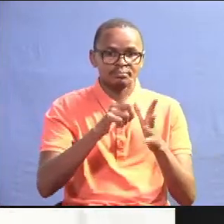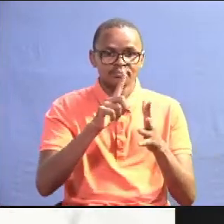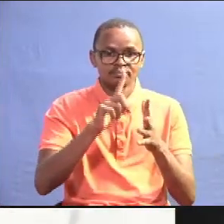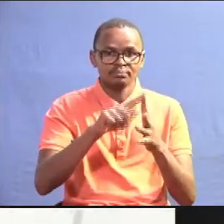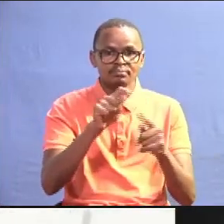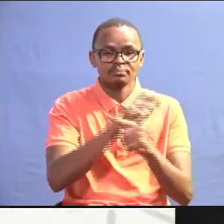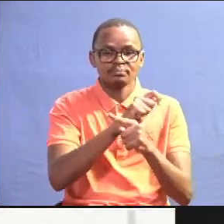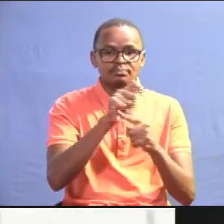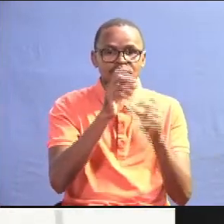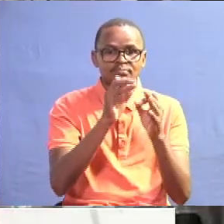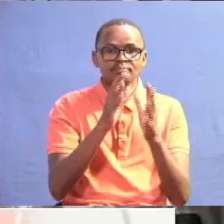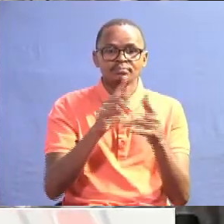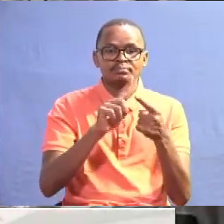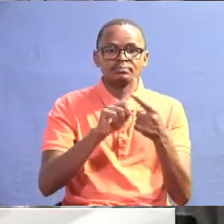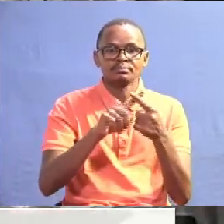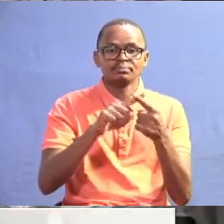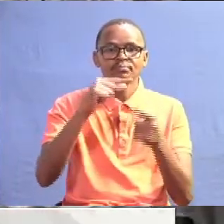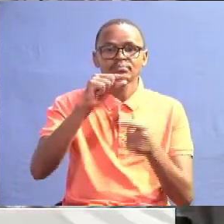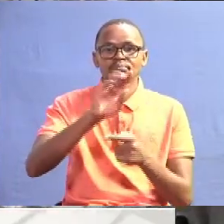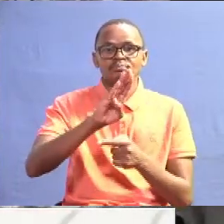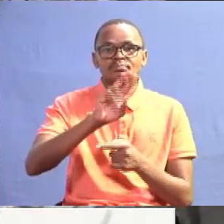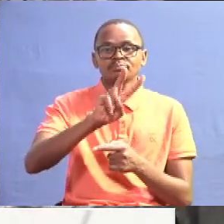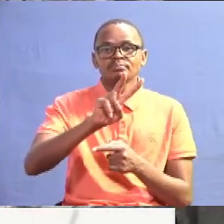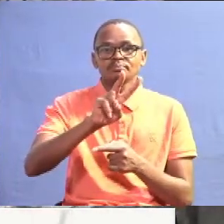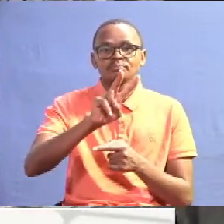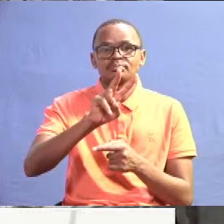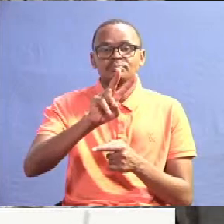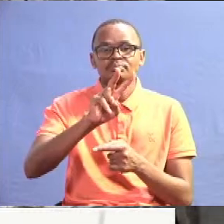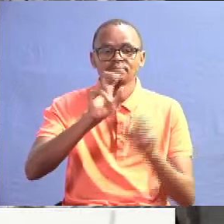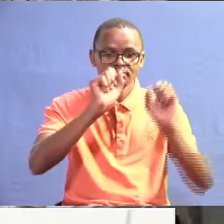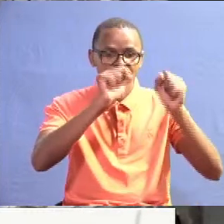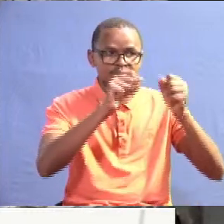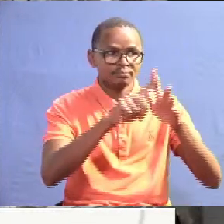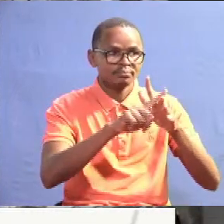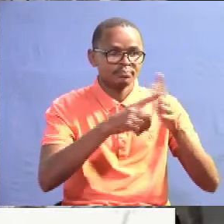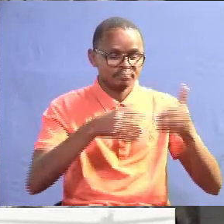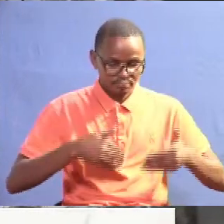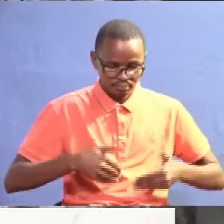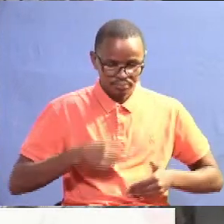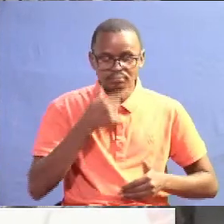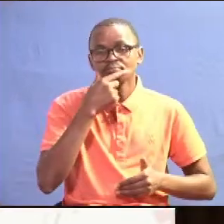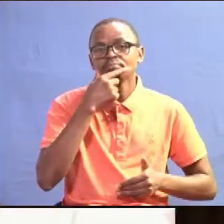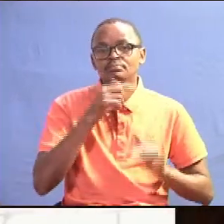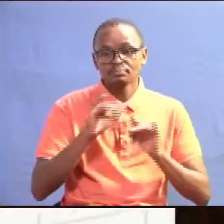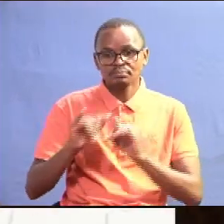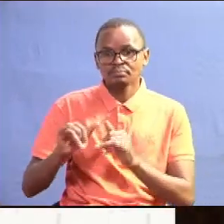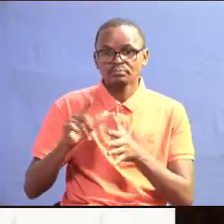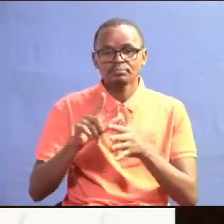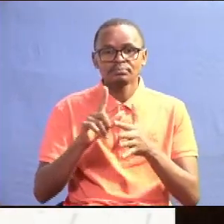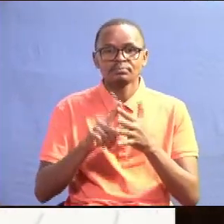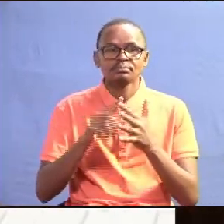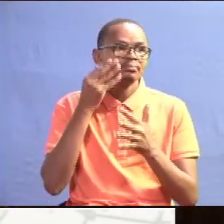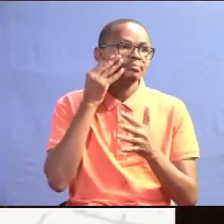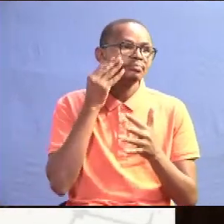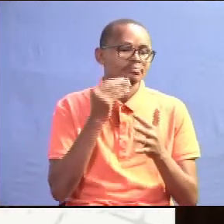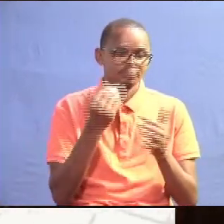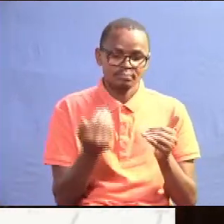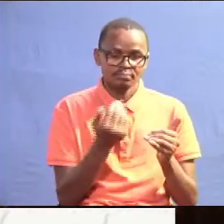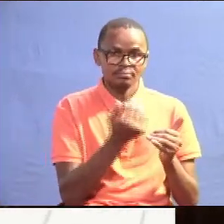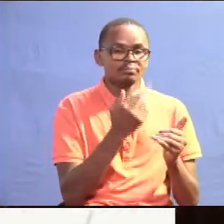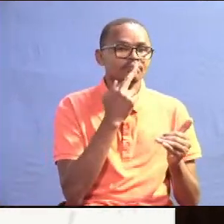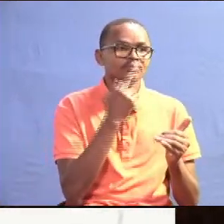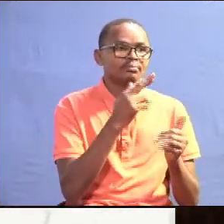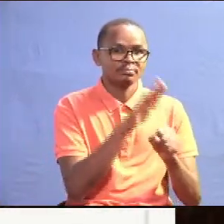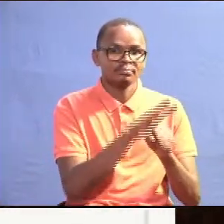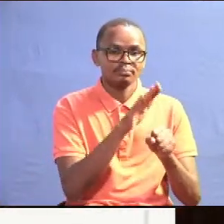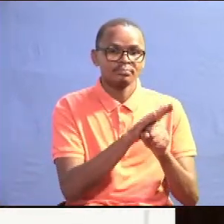trained judicial officers to handle GBV cases. GBV can begin at a young age, and women who experience abuse as children are more